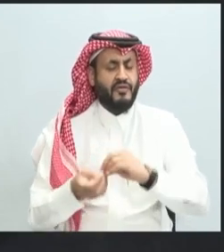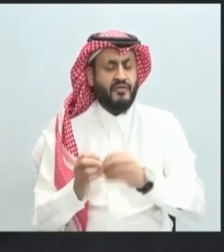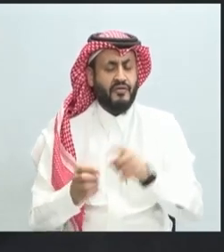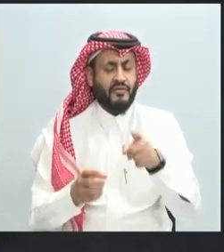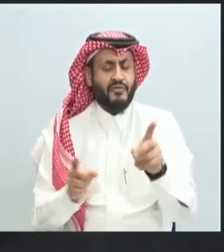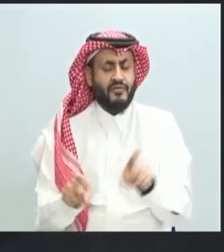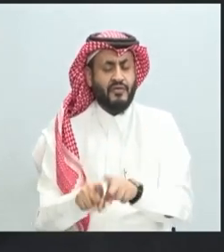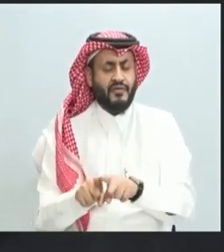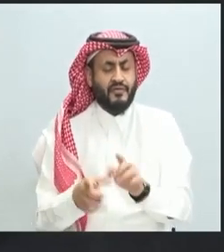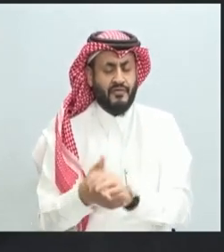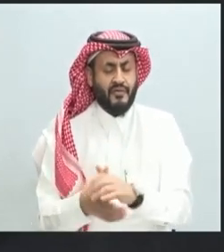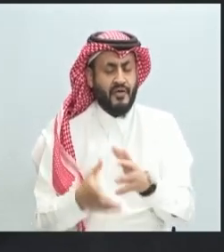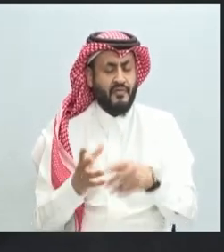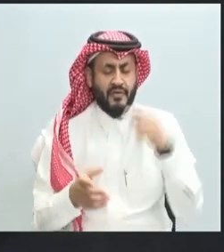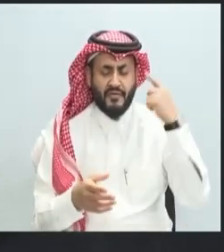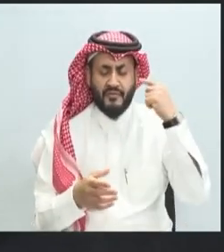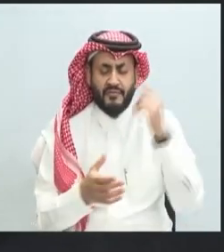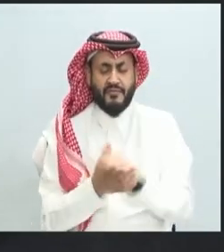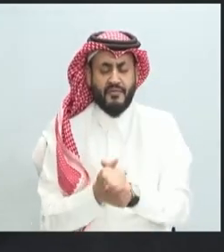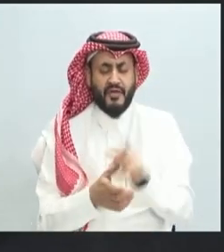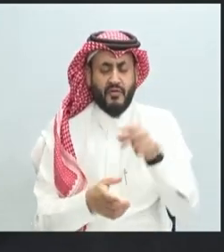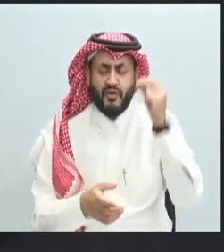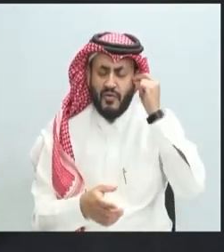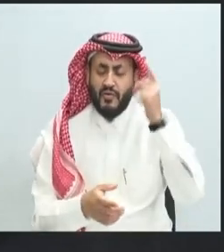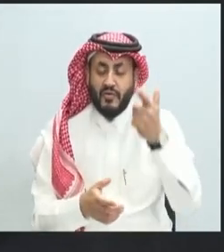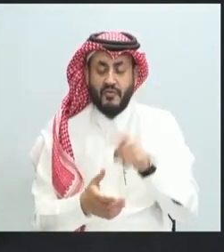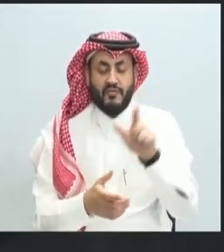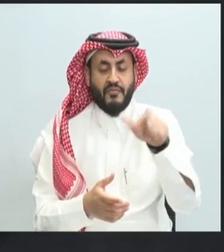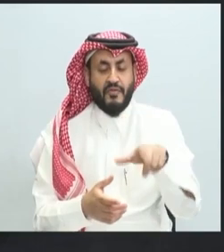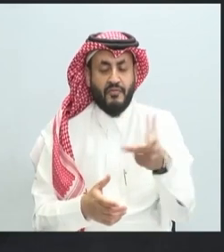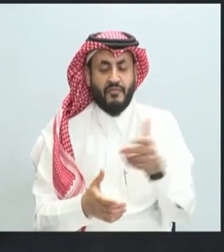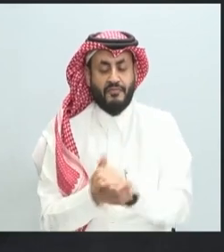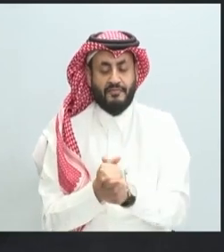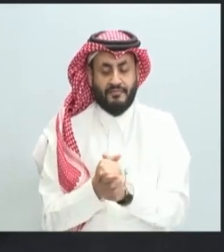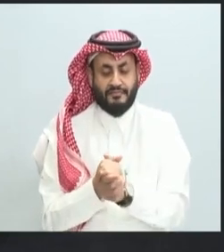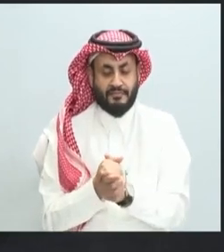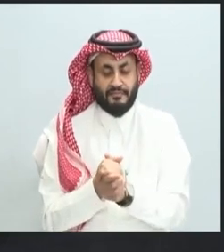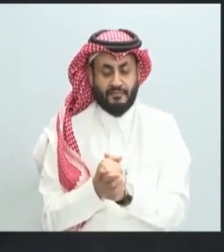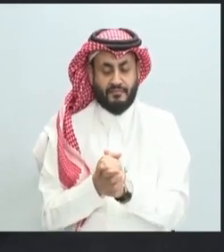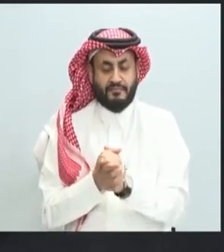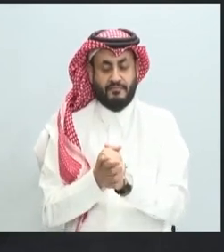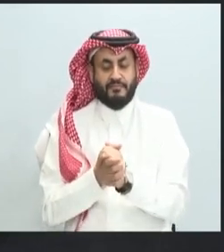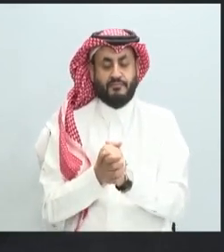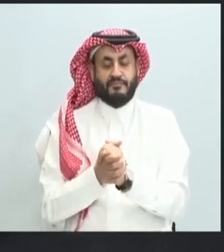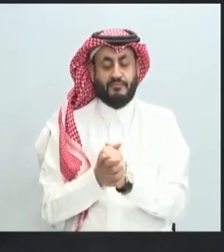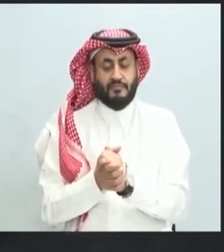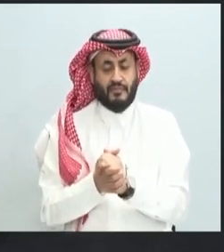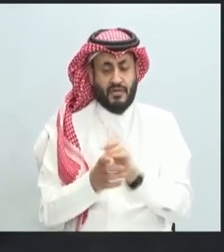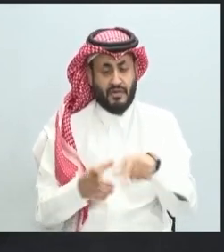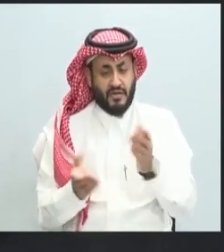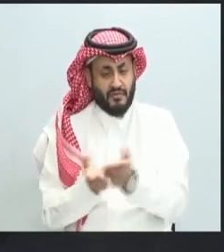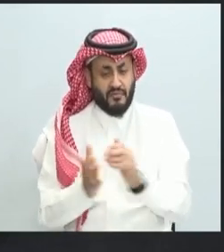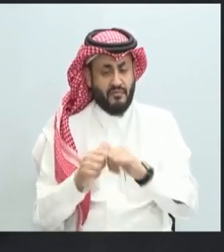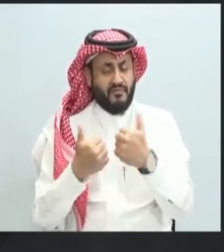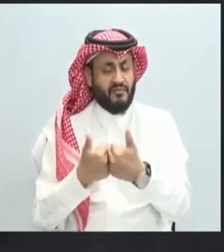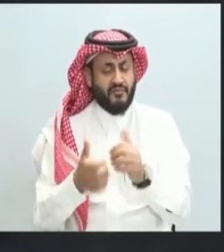your classmates about in your classroom, or you describe someone, or one of your family members